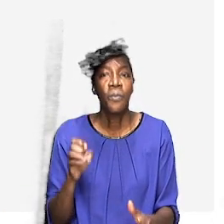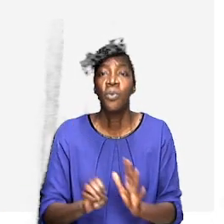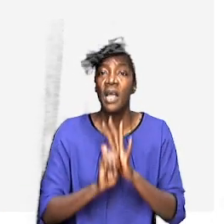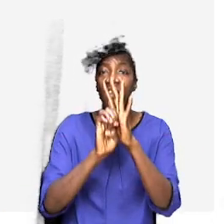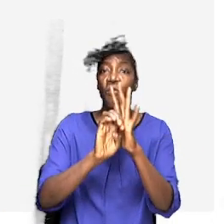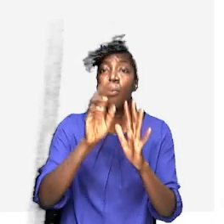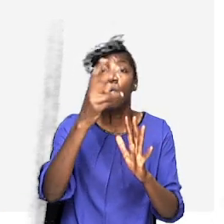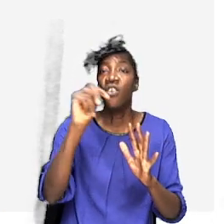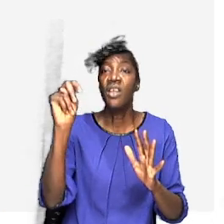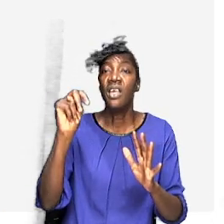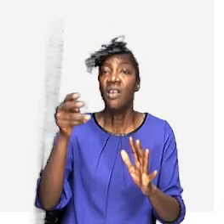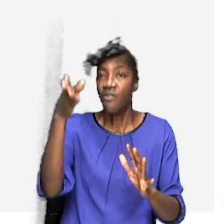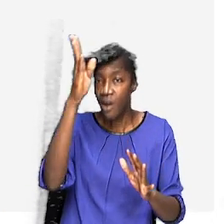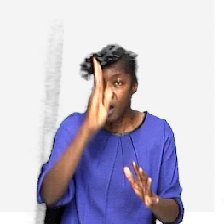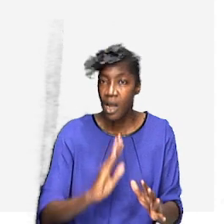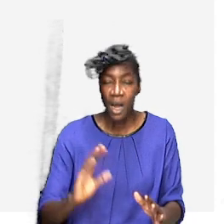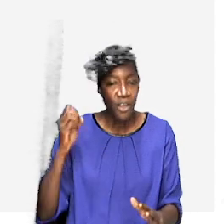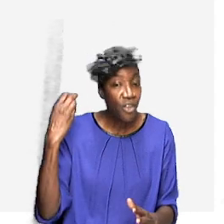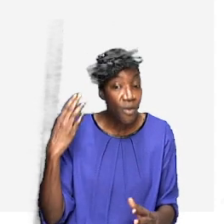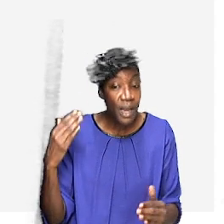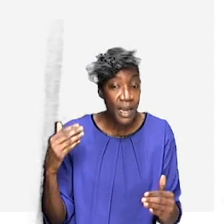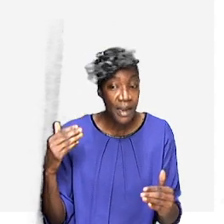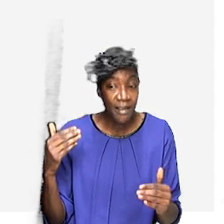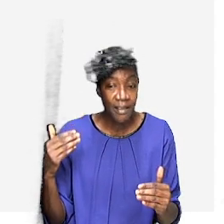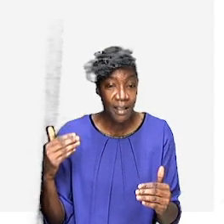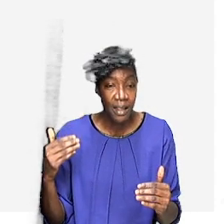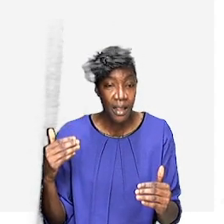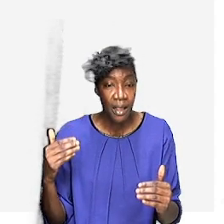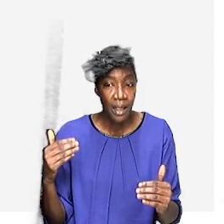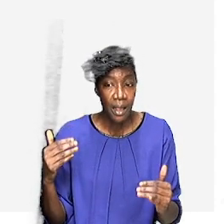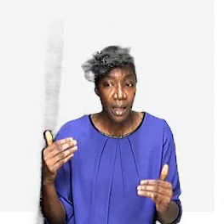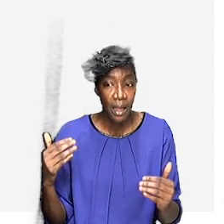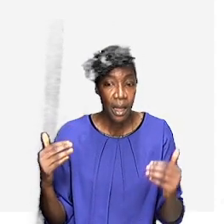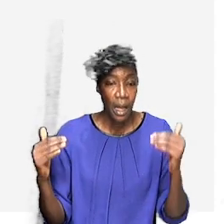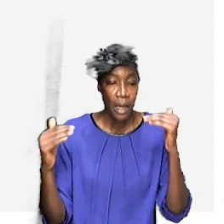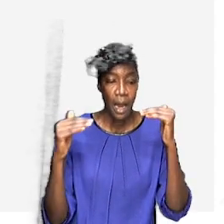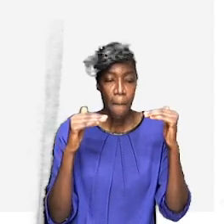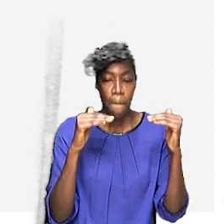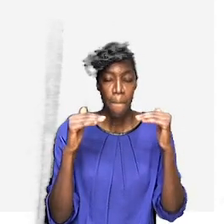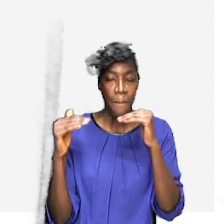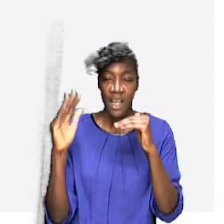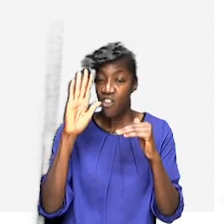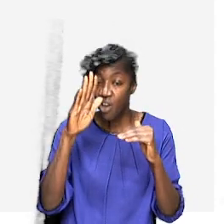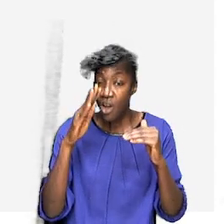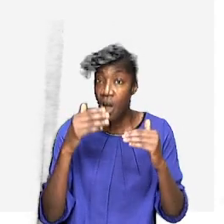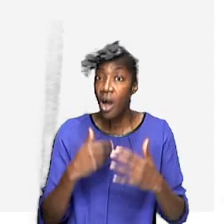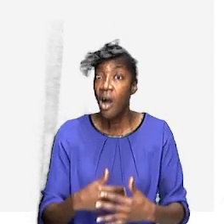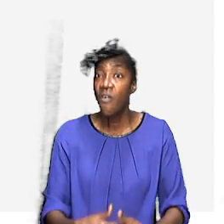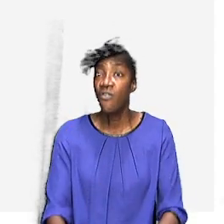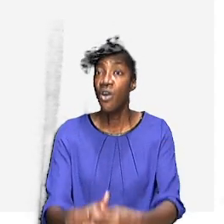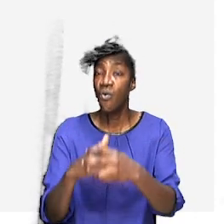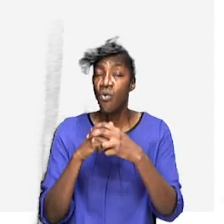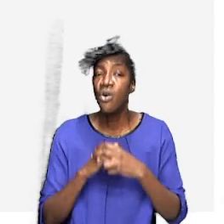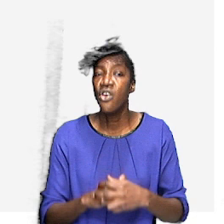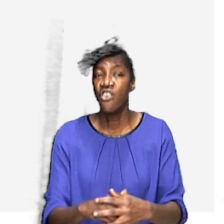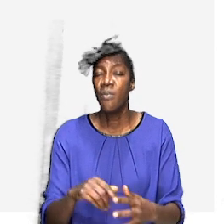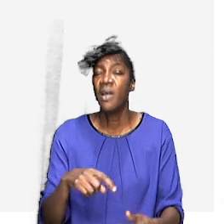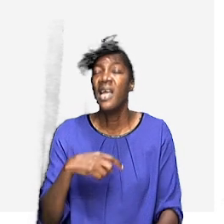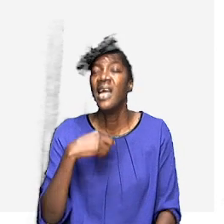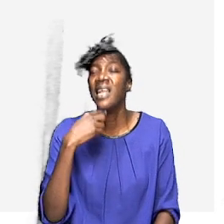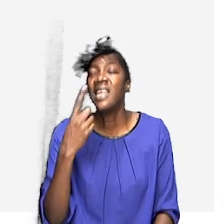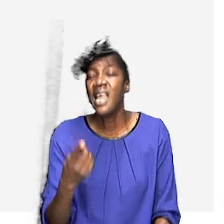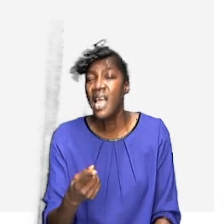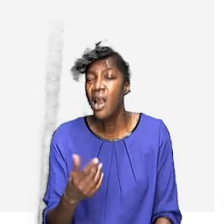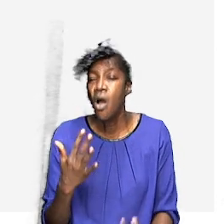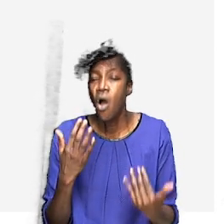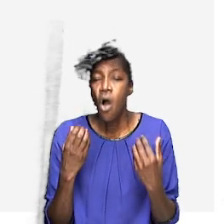God in the sense that the measure of your worship relates directly to how badly you know you need the grace